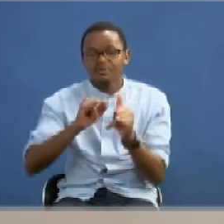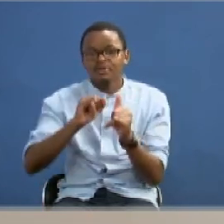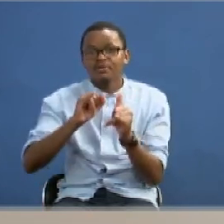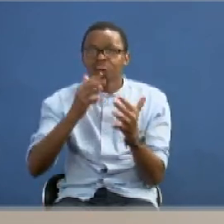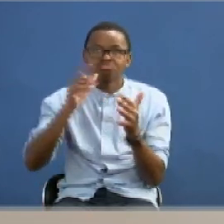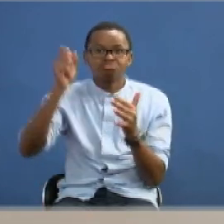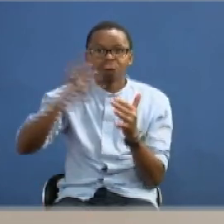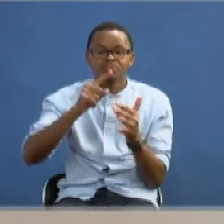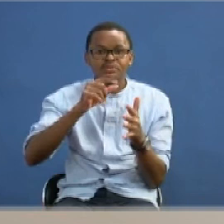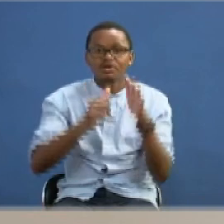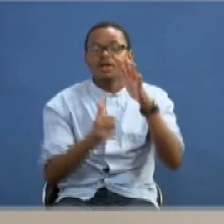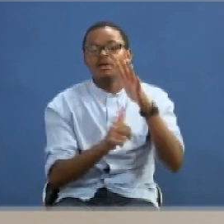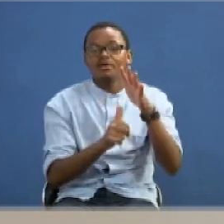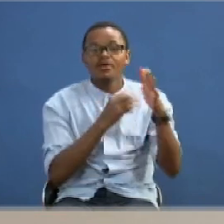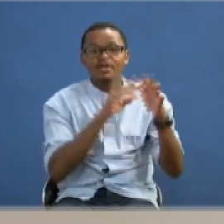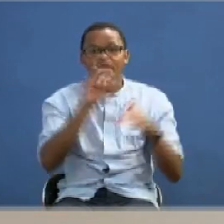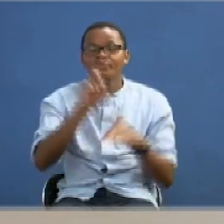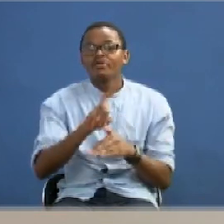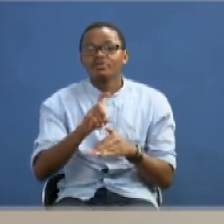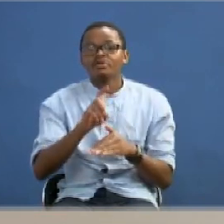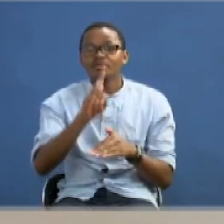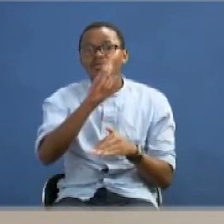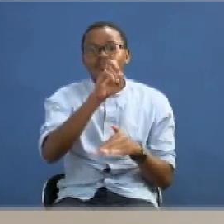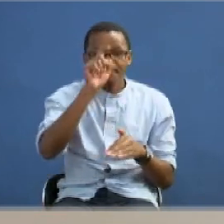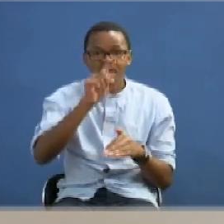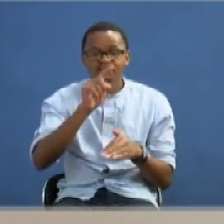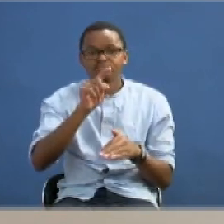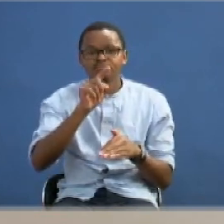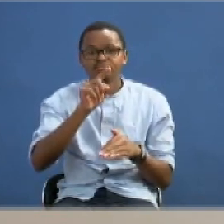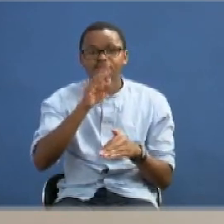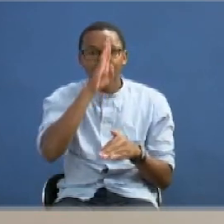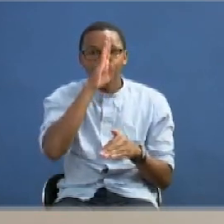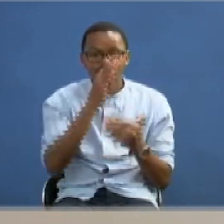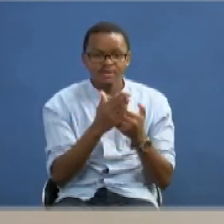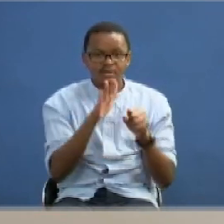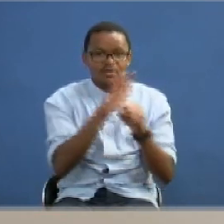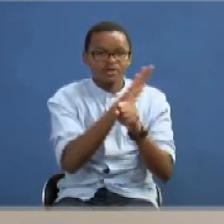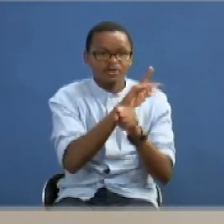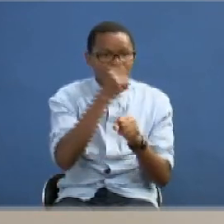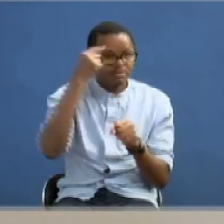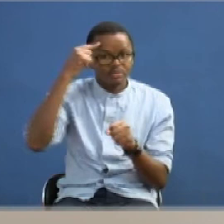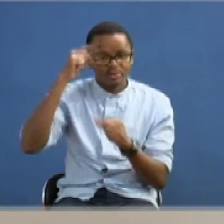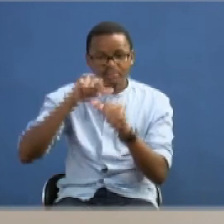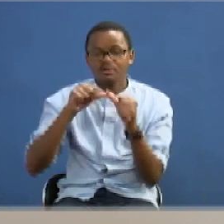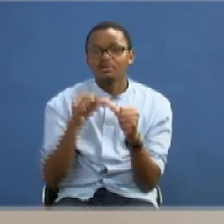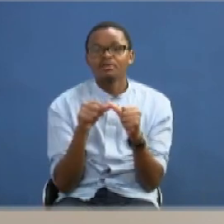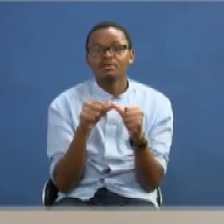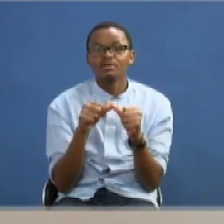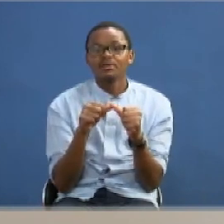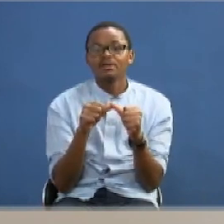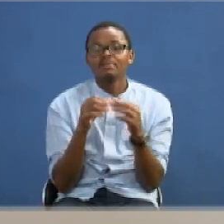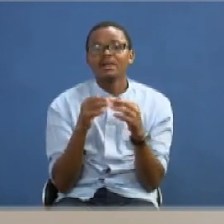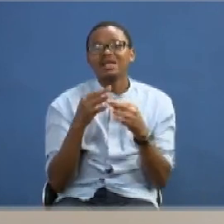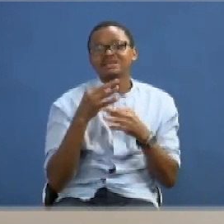for a month or even under. And therefore, one has to be careful as you think about